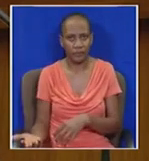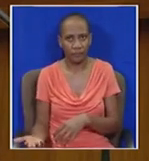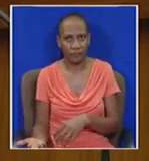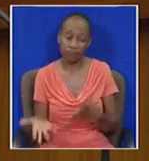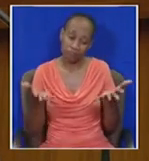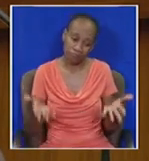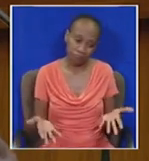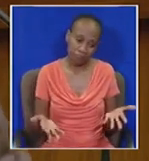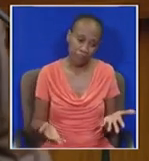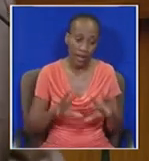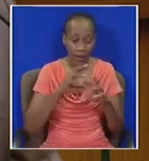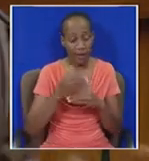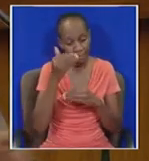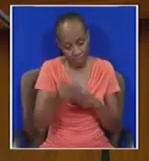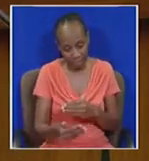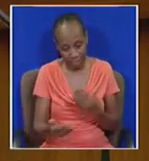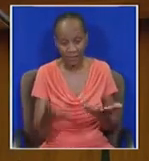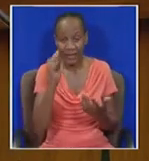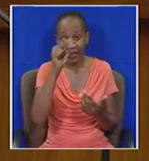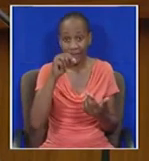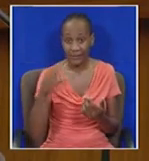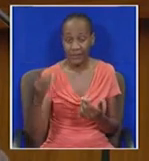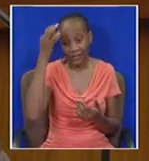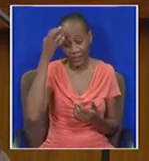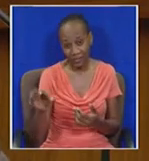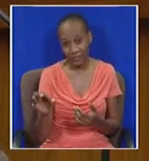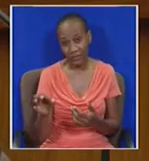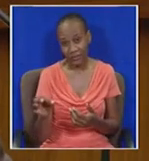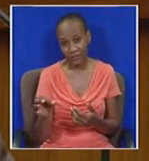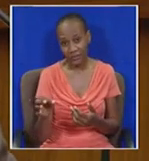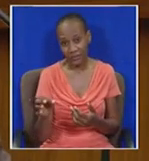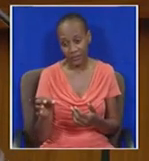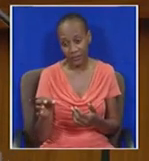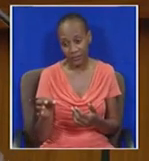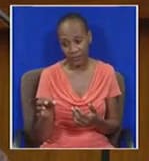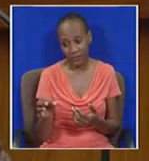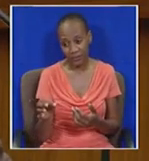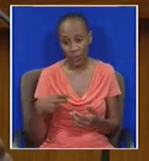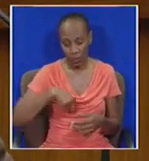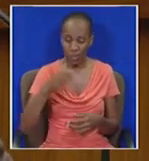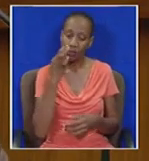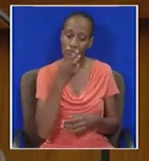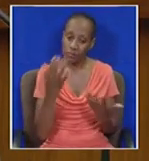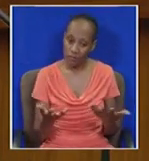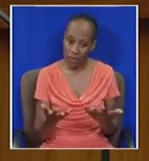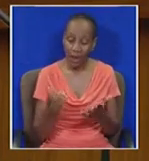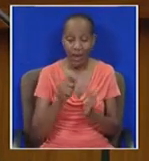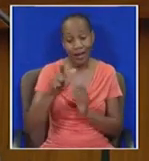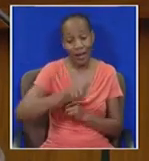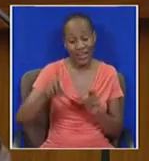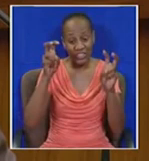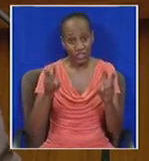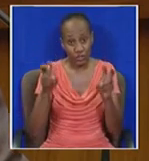Having stated the above, the ANC-led government, as the ANC-led government was still saying, the resolution of the land